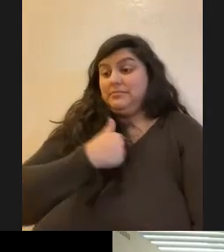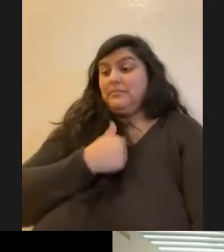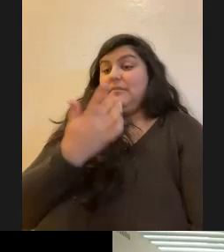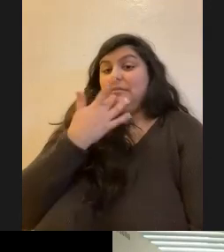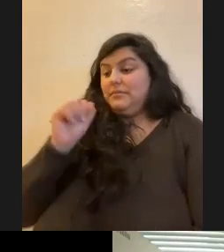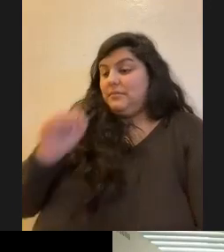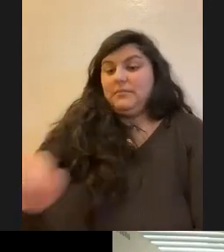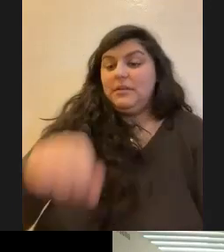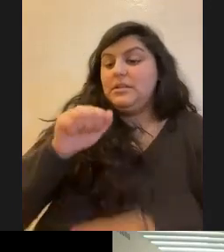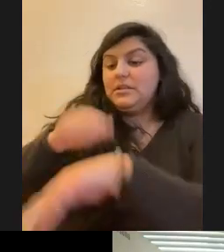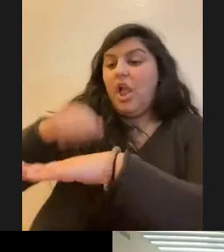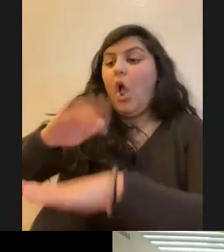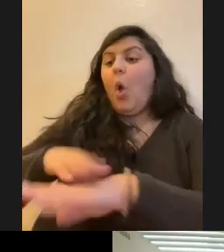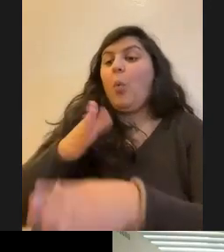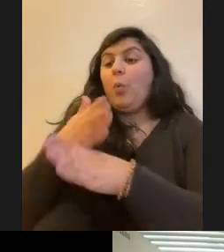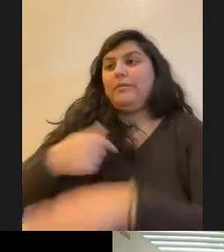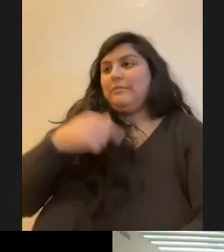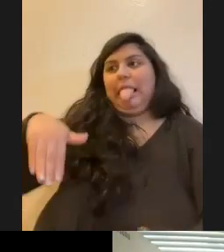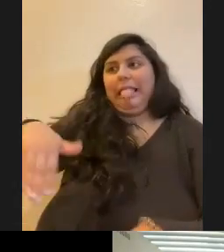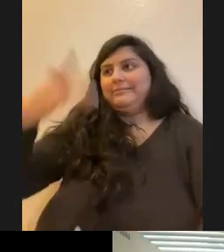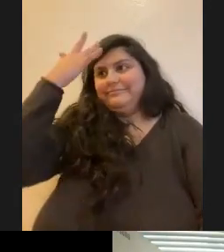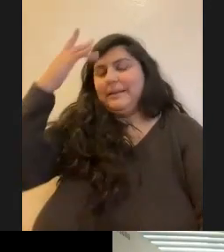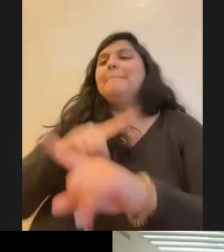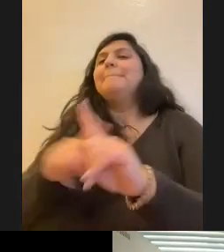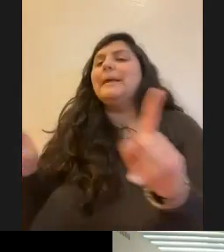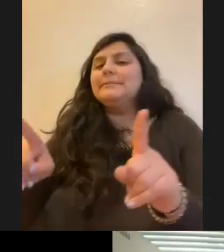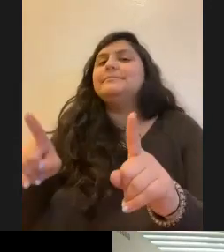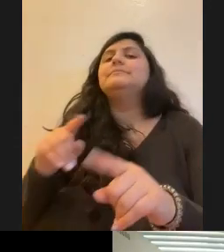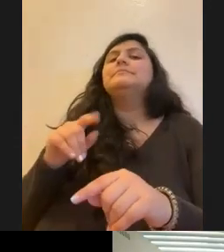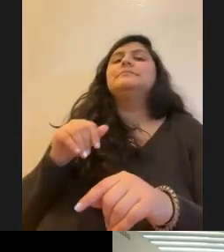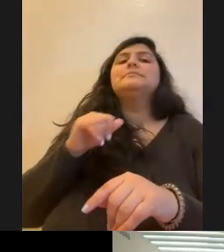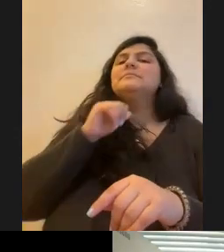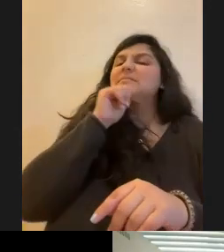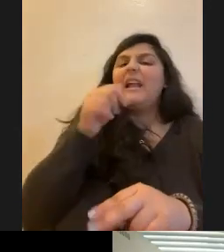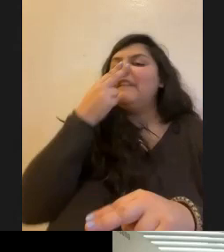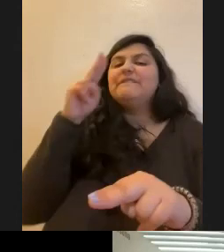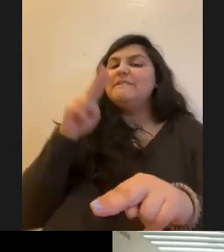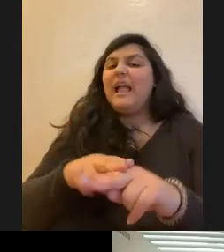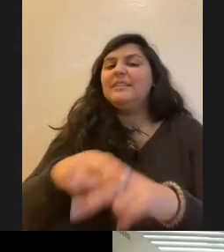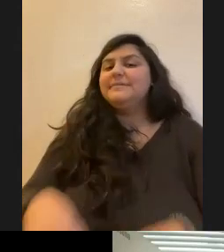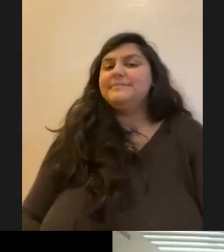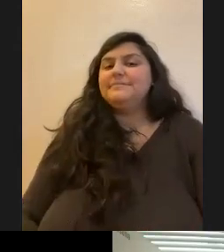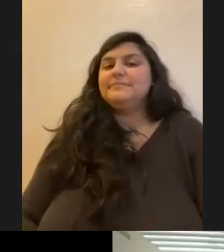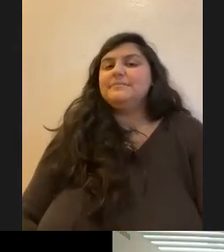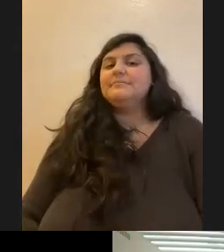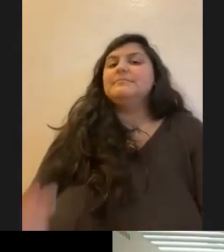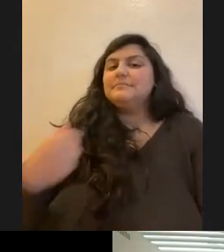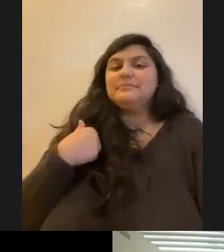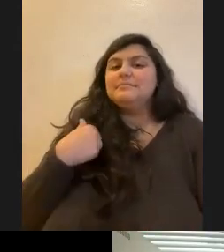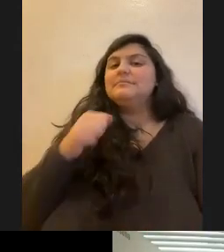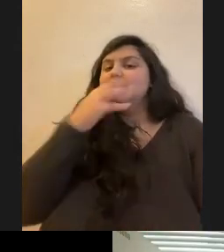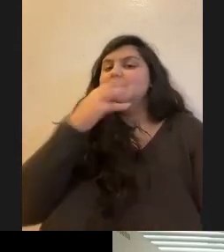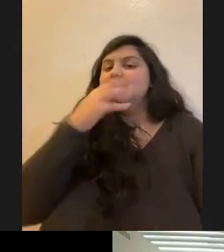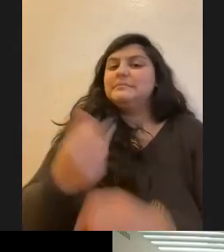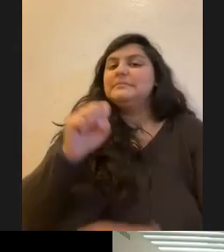on wood. But yeah, they're usually not fun days. Like I typically don't get seasick